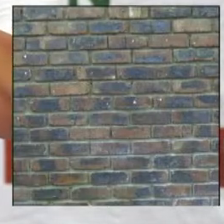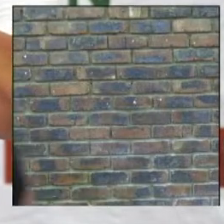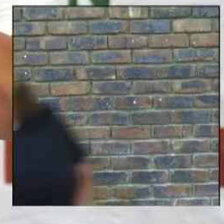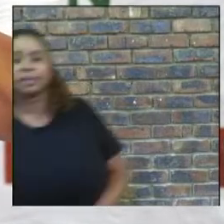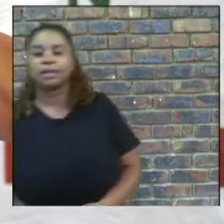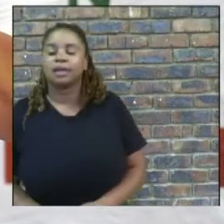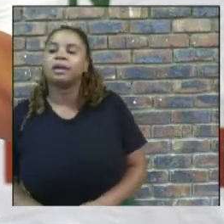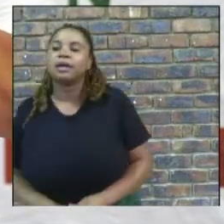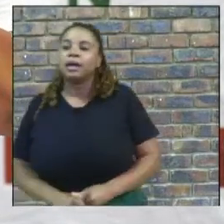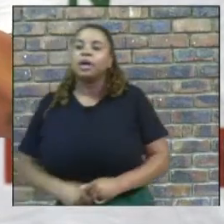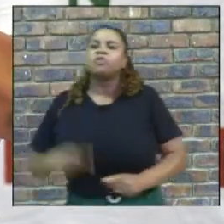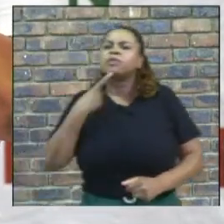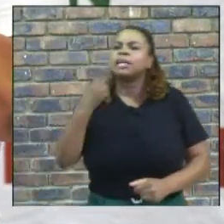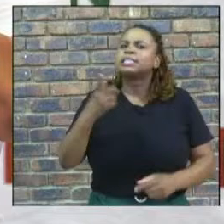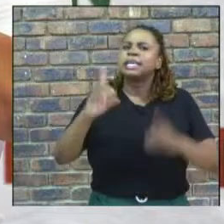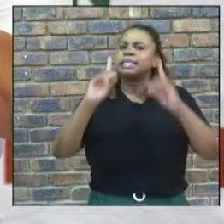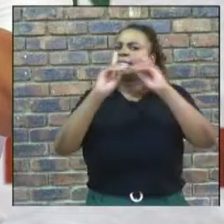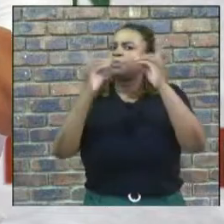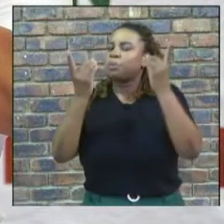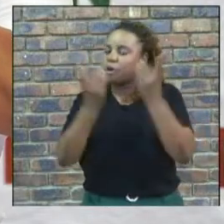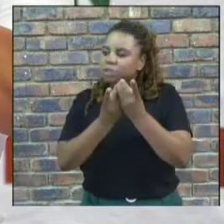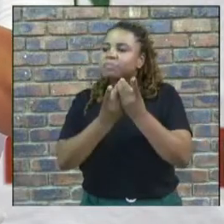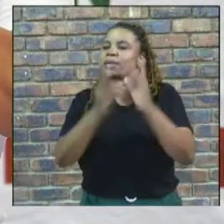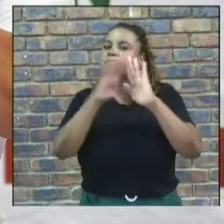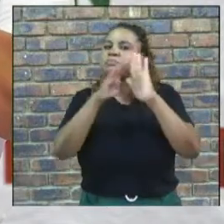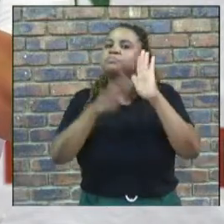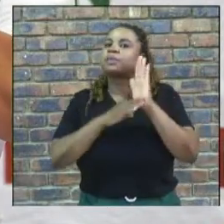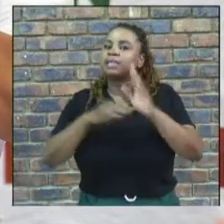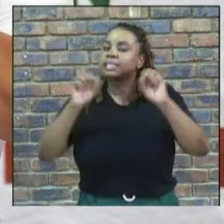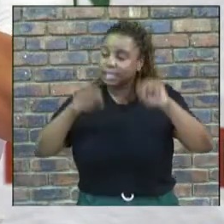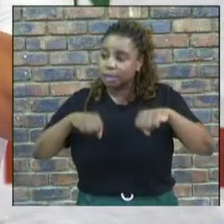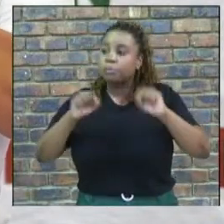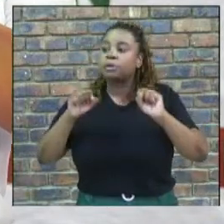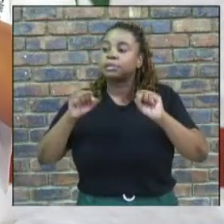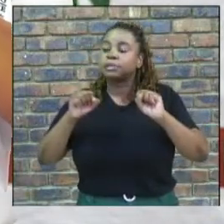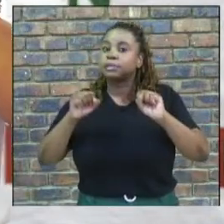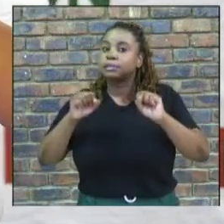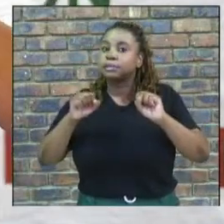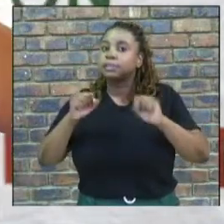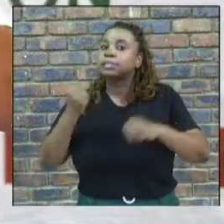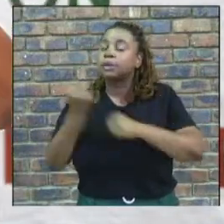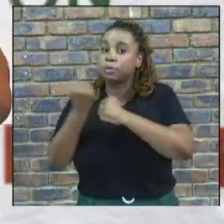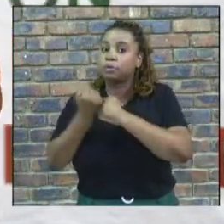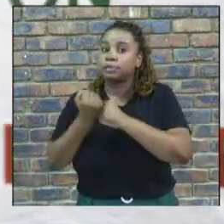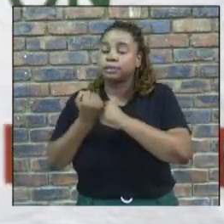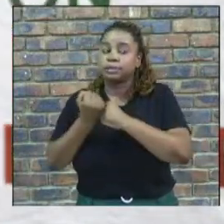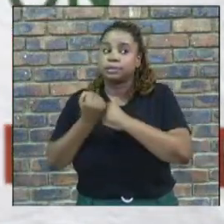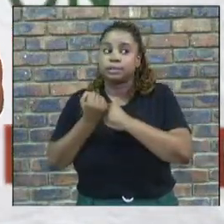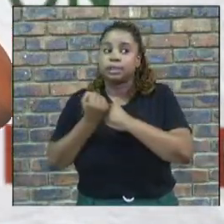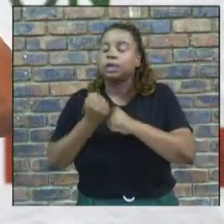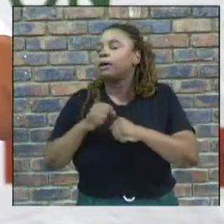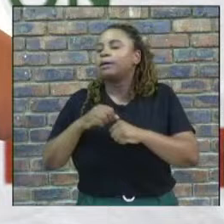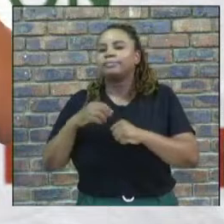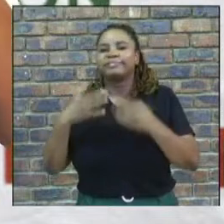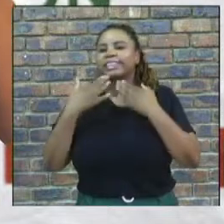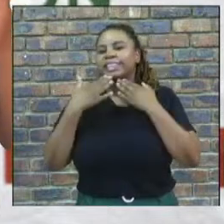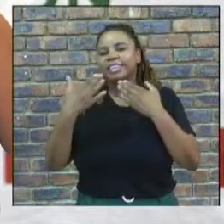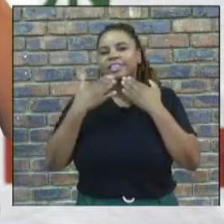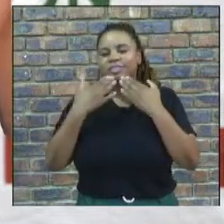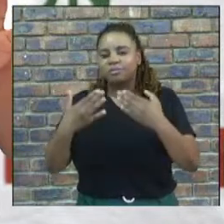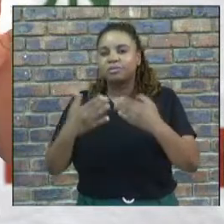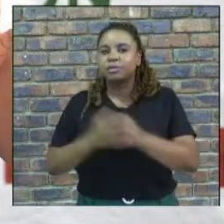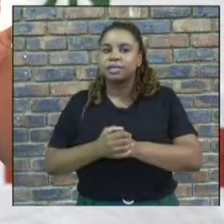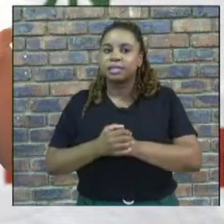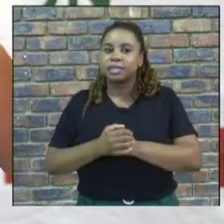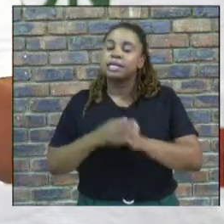department supports the bill, basically. So story say I get the Anyway, thank you very much. The bill